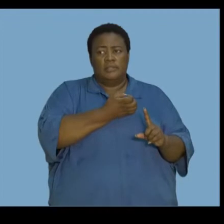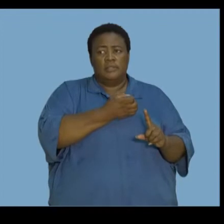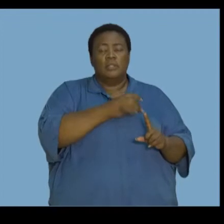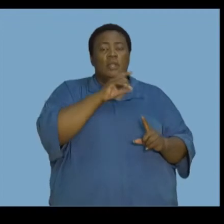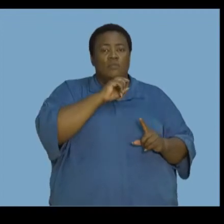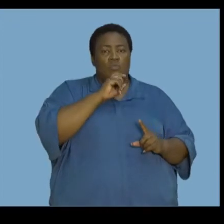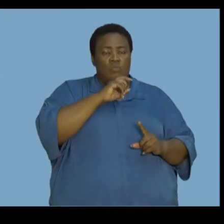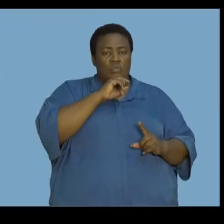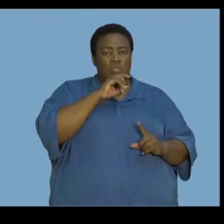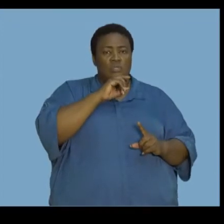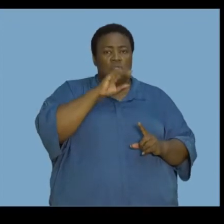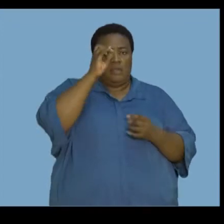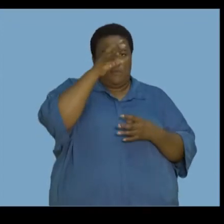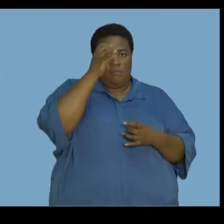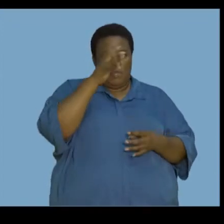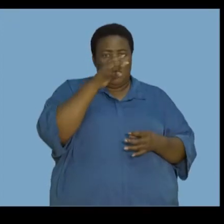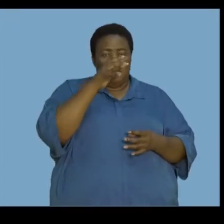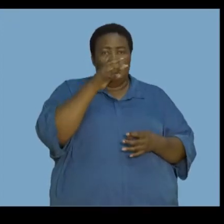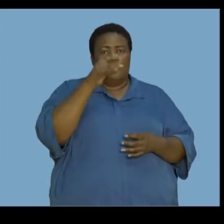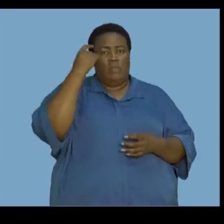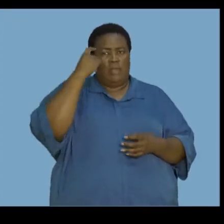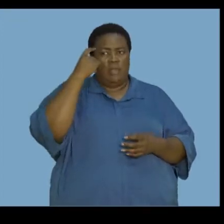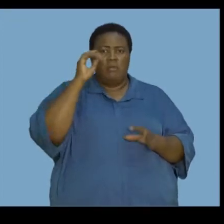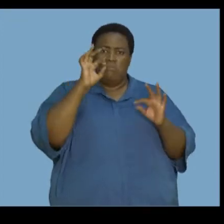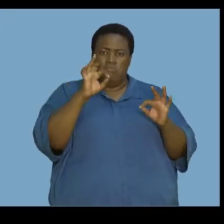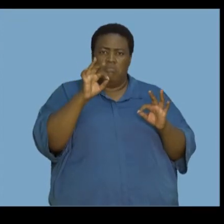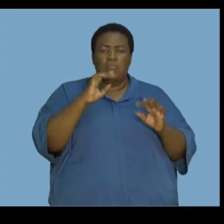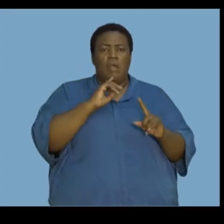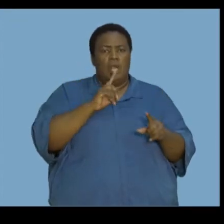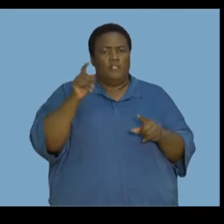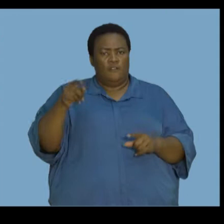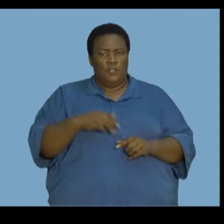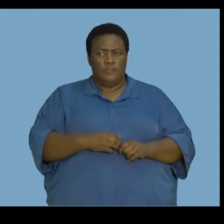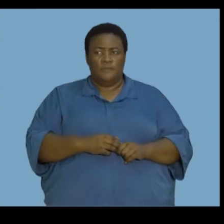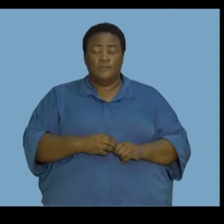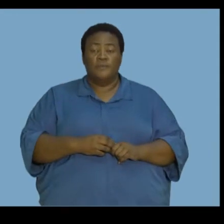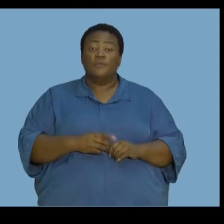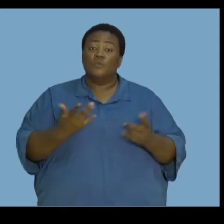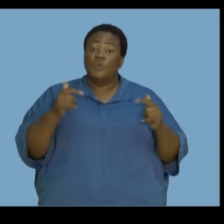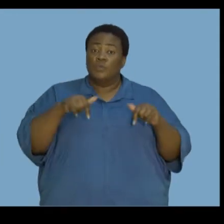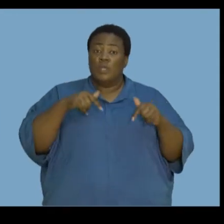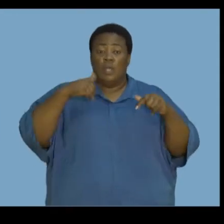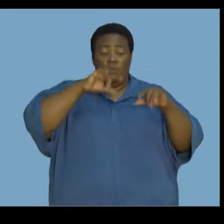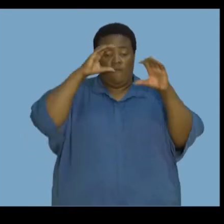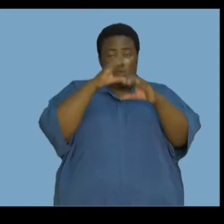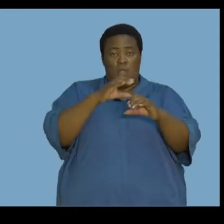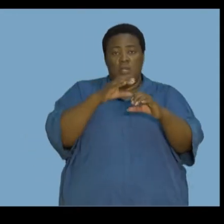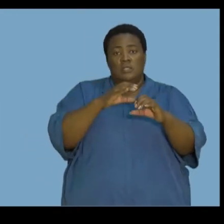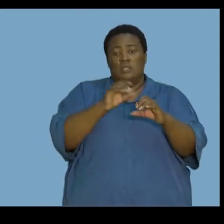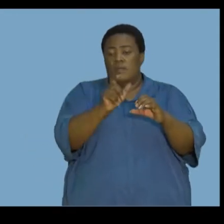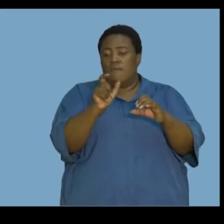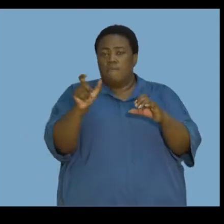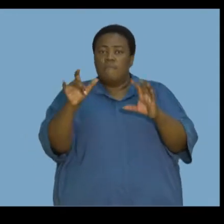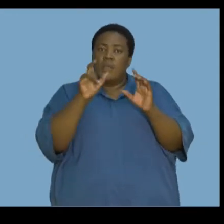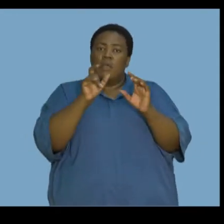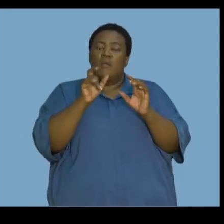that information to be able to interpret the possible answer for this. Right, so in our lesson today, we're going to focus on some key words